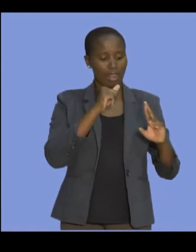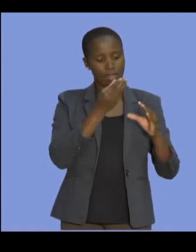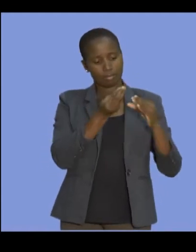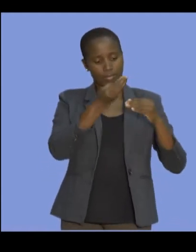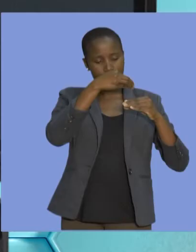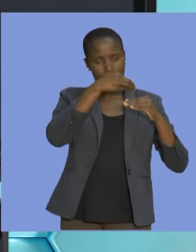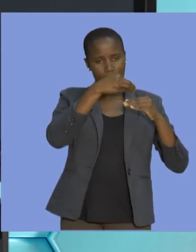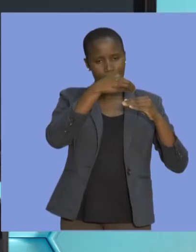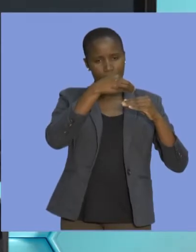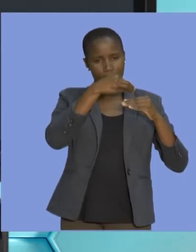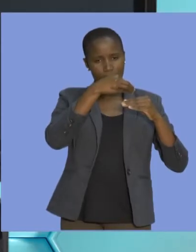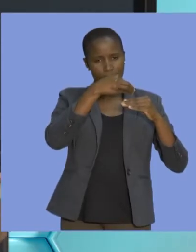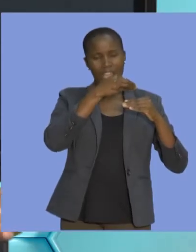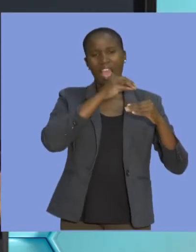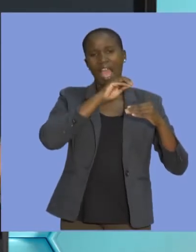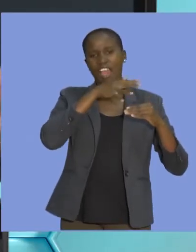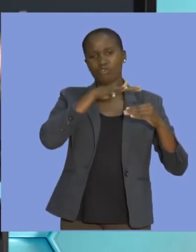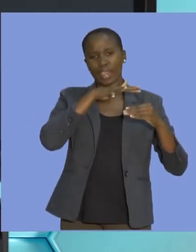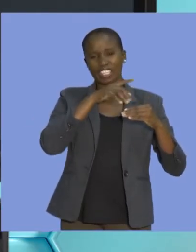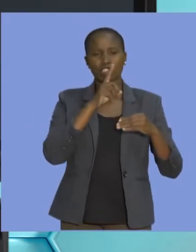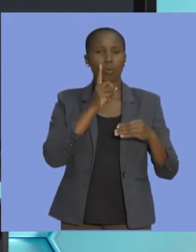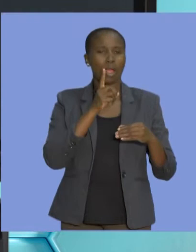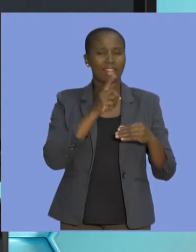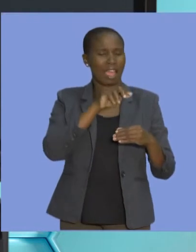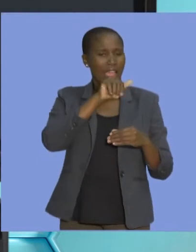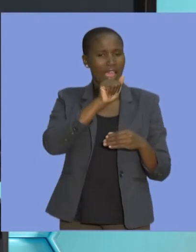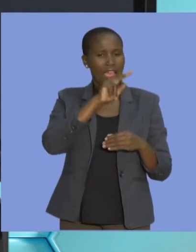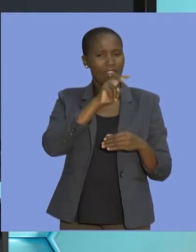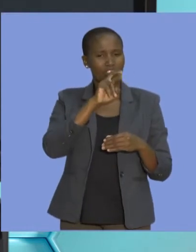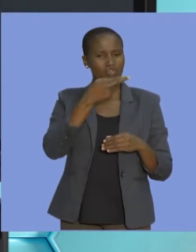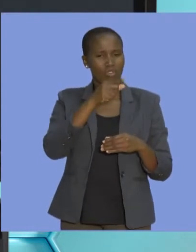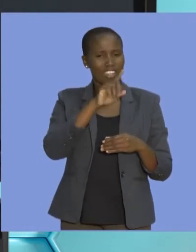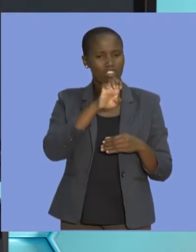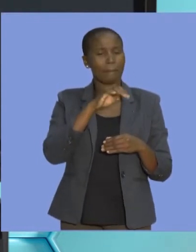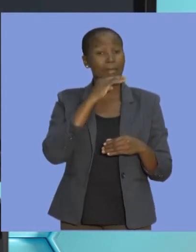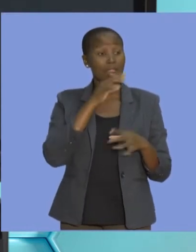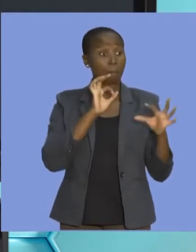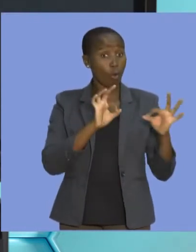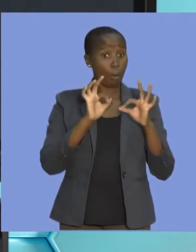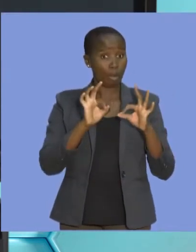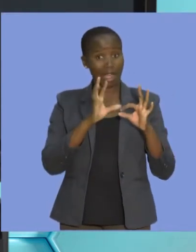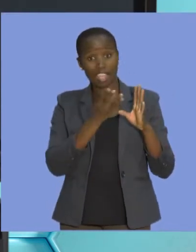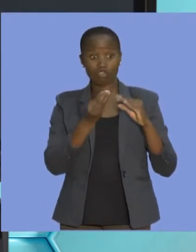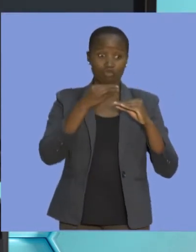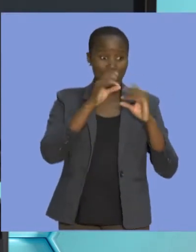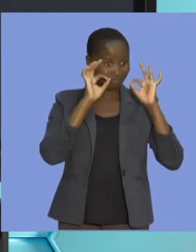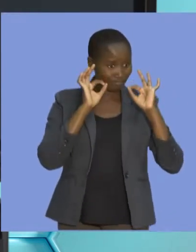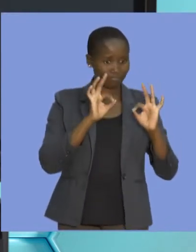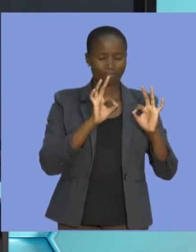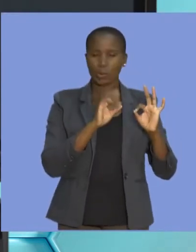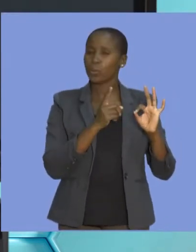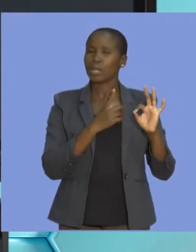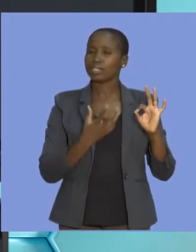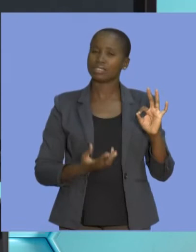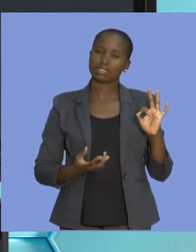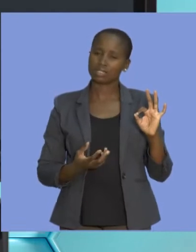What is the average, which is something new, which is proper and interesting? What is the average deviation from